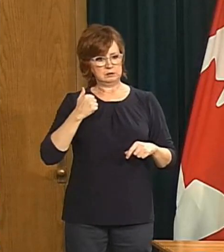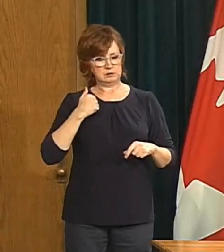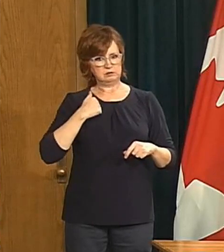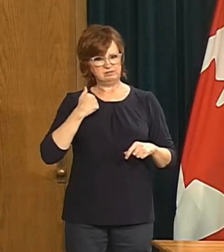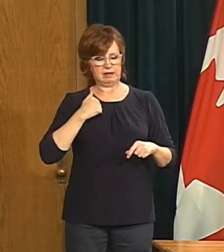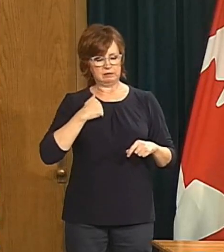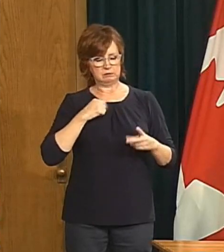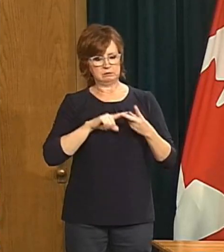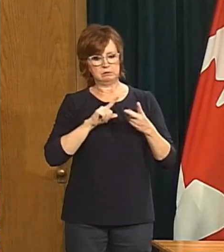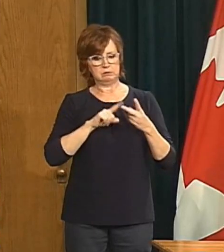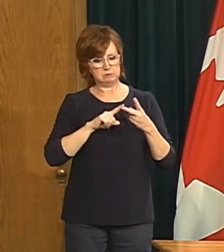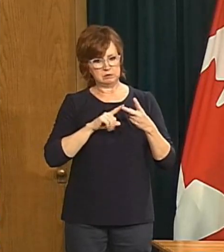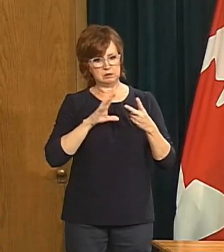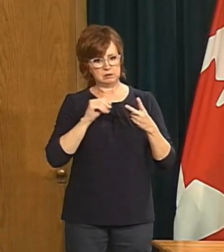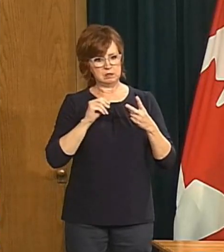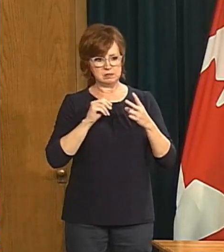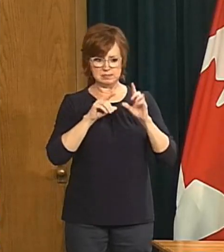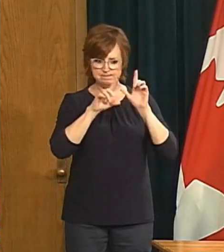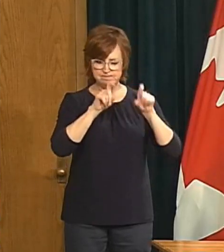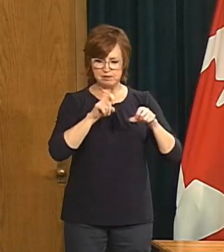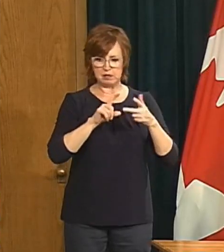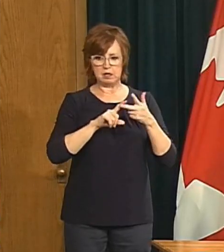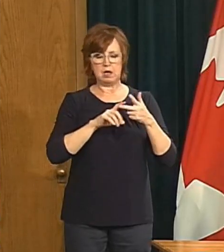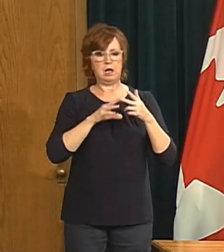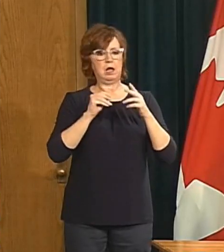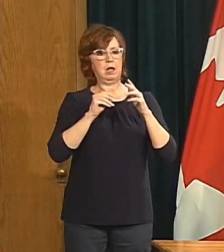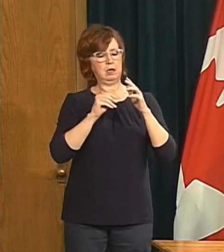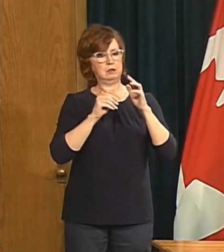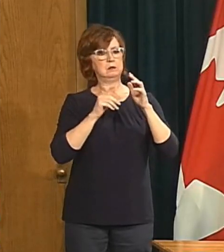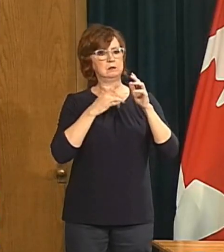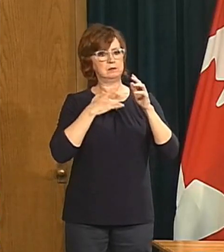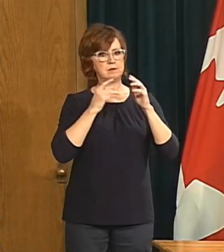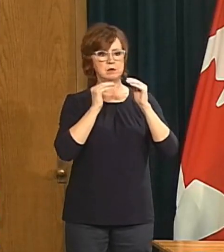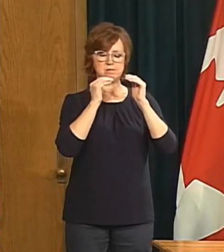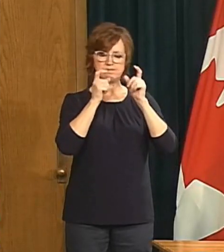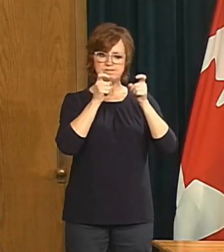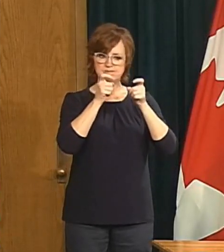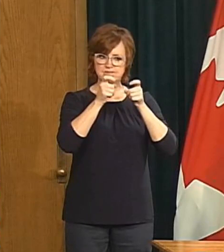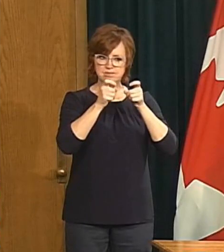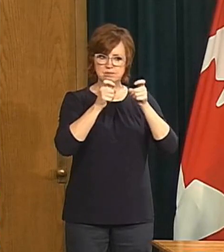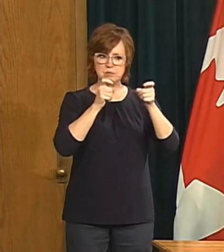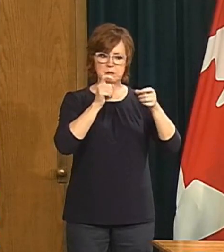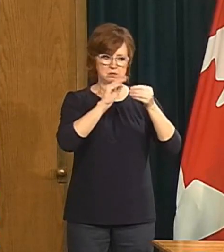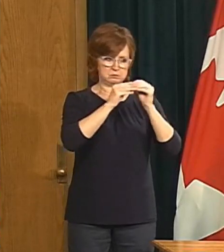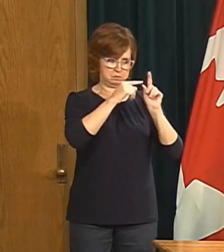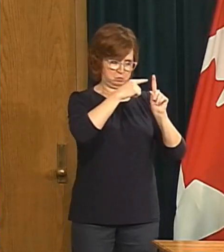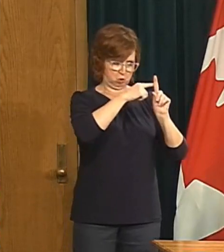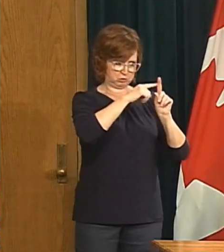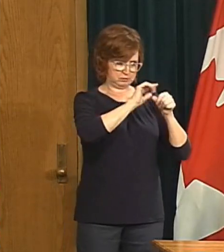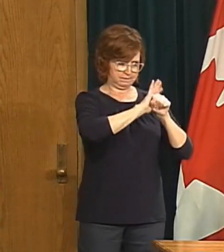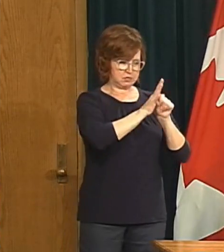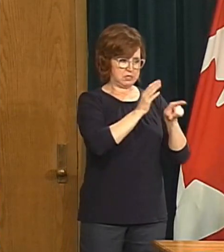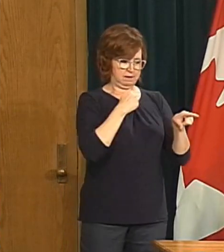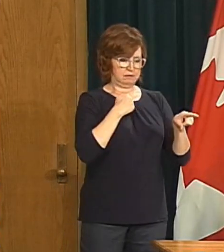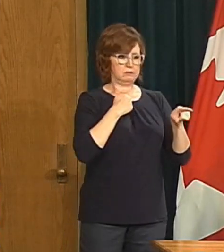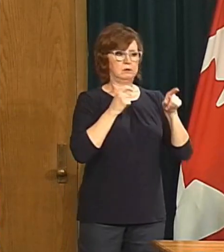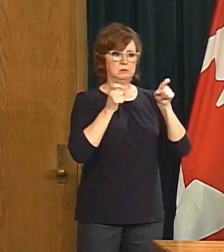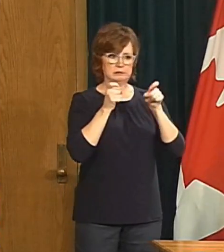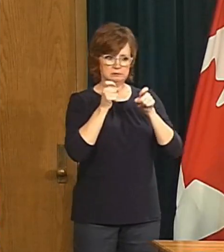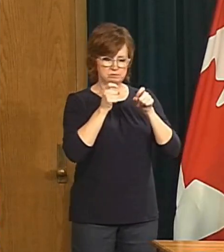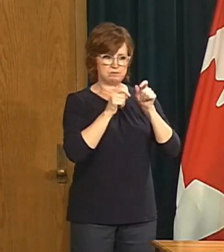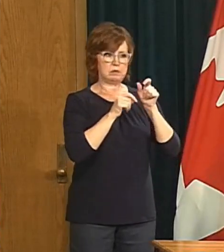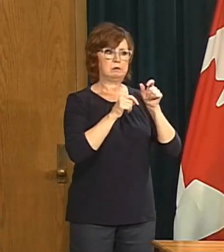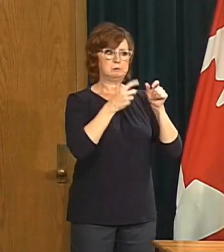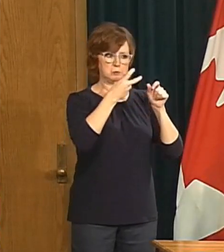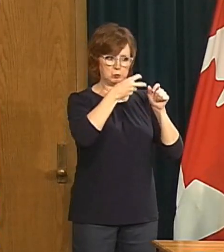can manage the positive IDs in the province, so our healthcare system can manage the people that may require